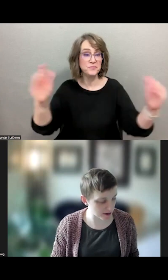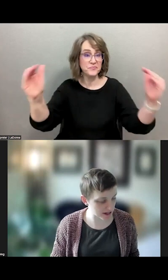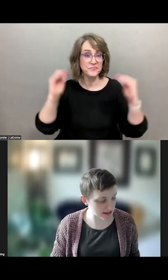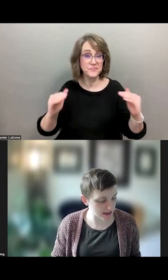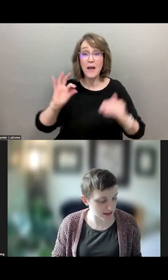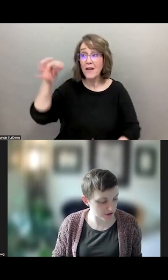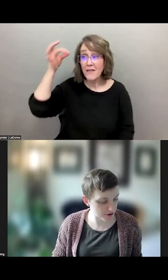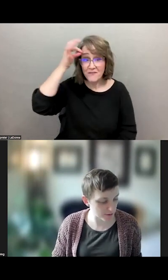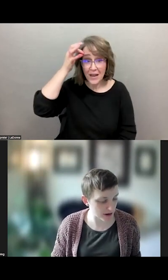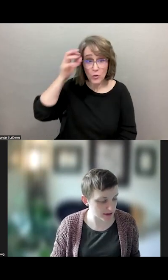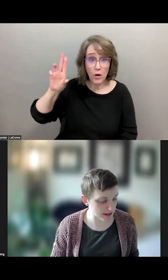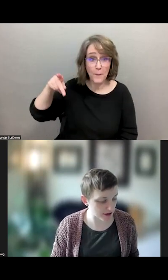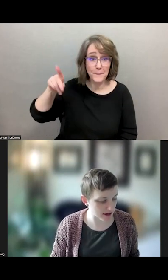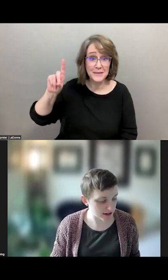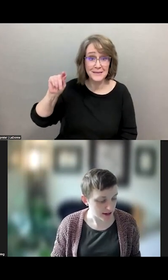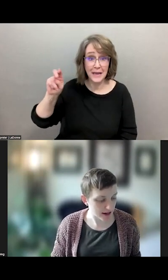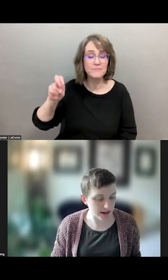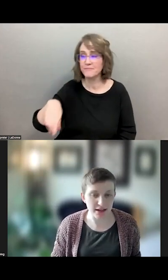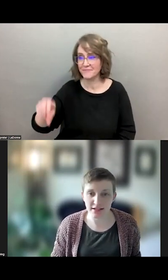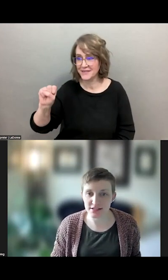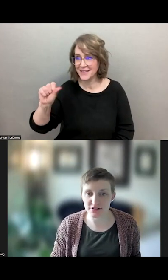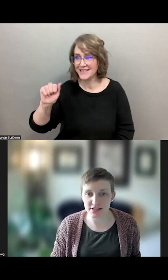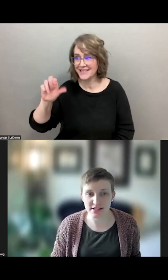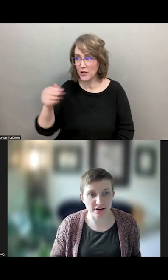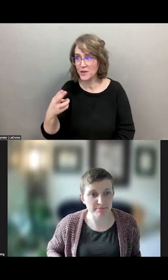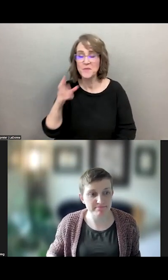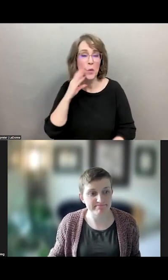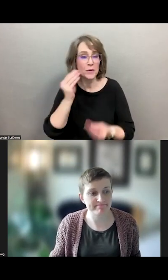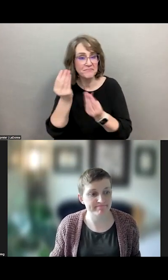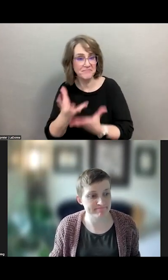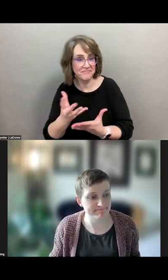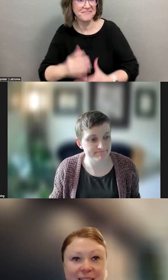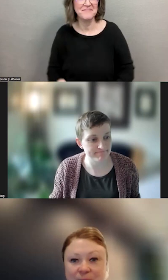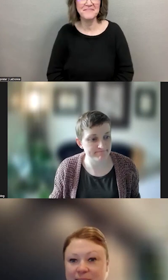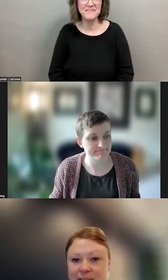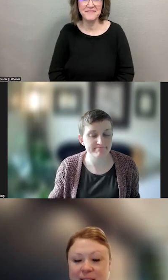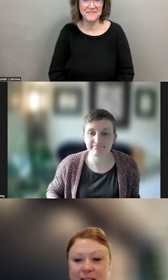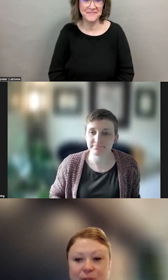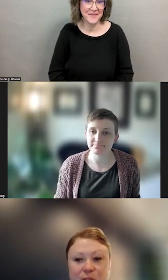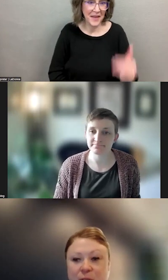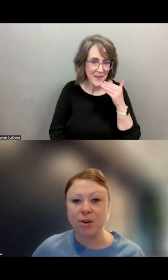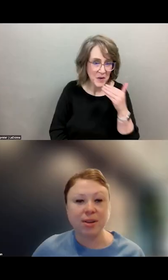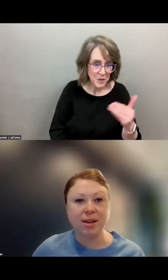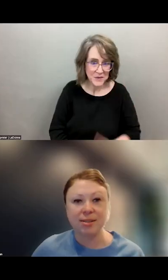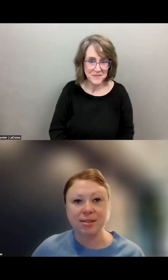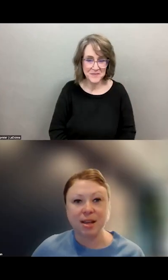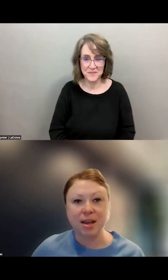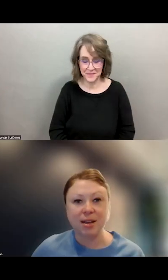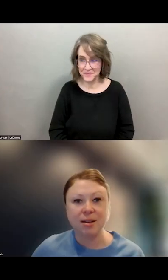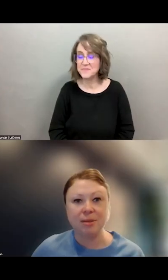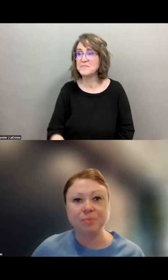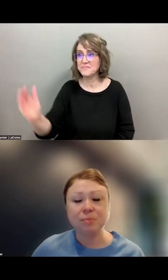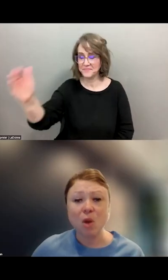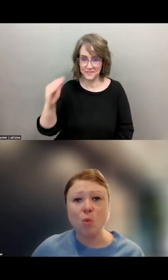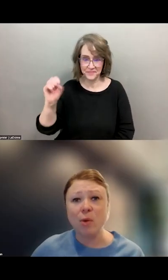federal updates and hear from Sarah at Guide Consulting. Sarah. Thank you, Lindsay. So we can go to the next